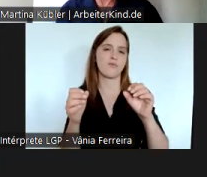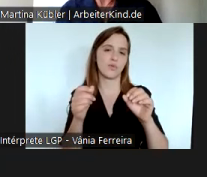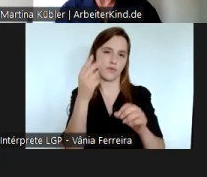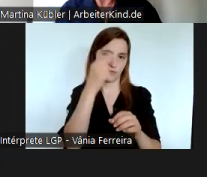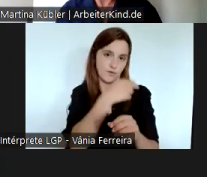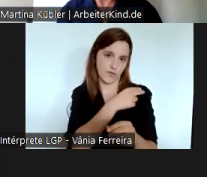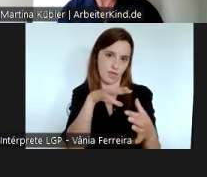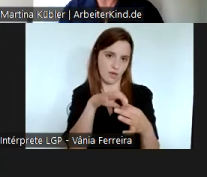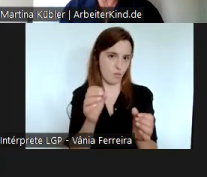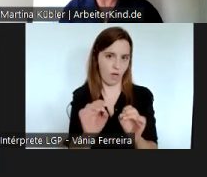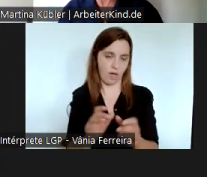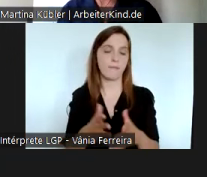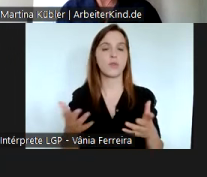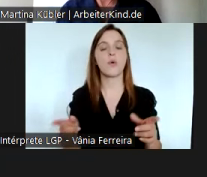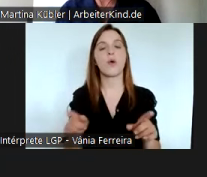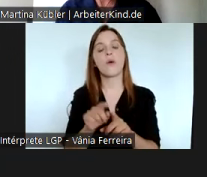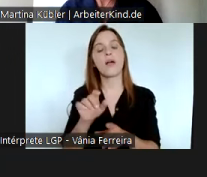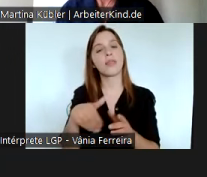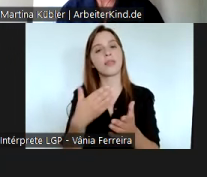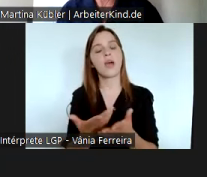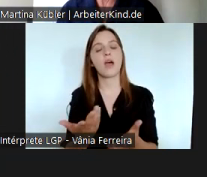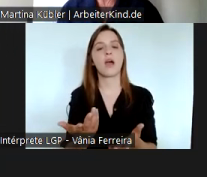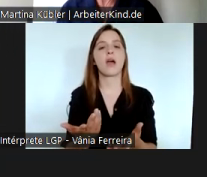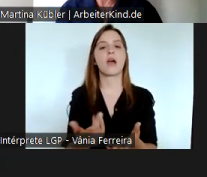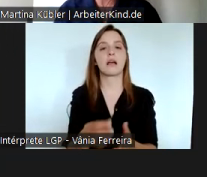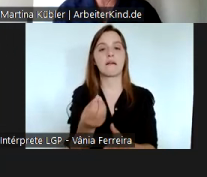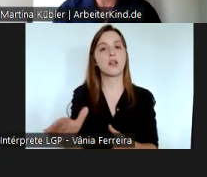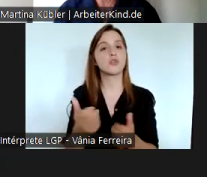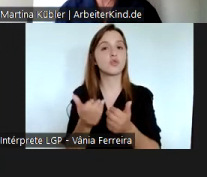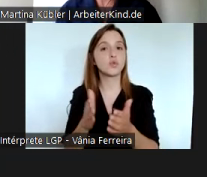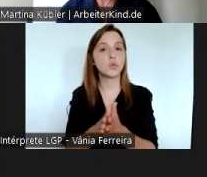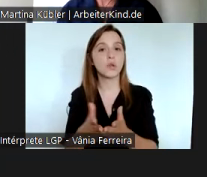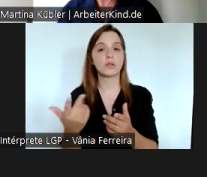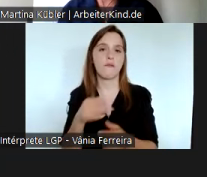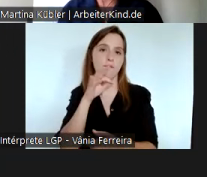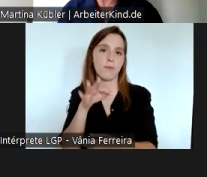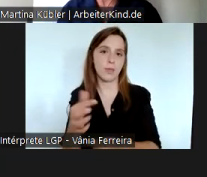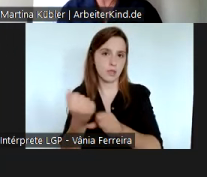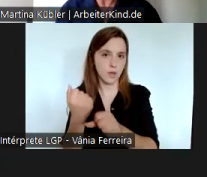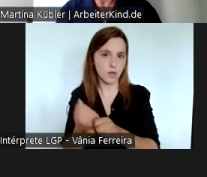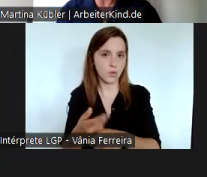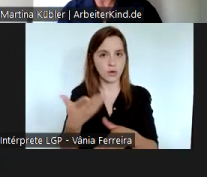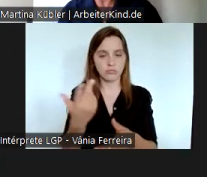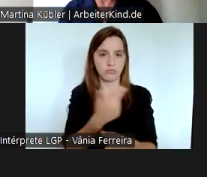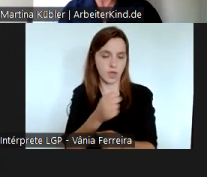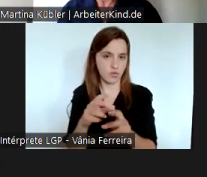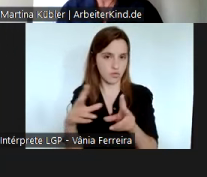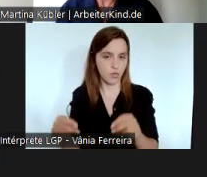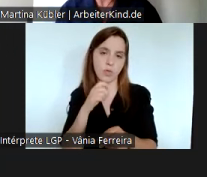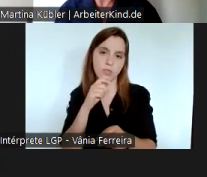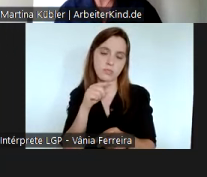give every child from a working class family just the chance for educational